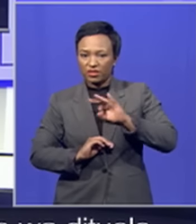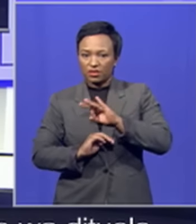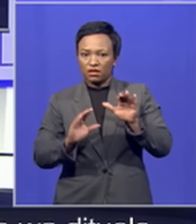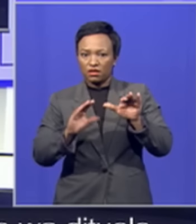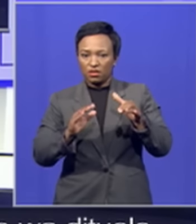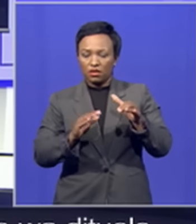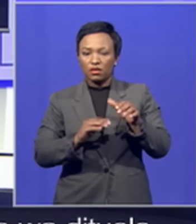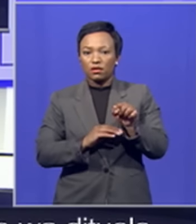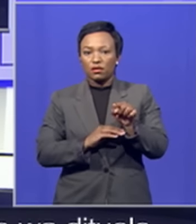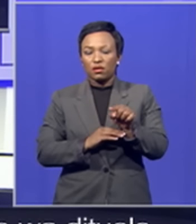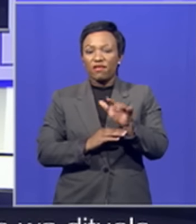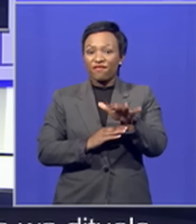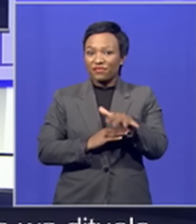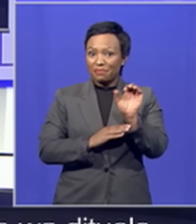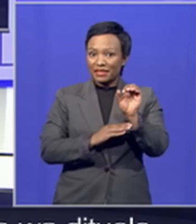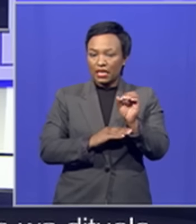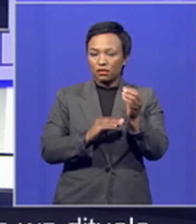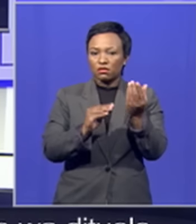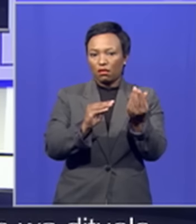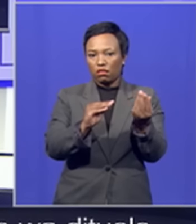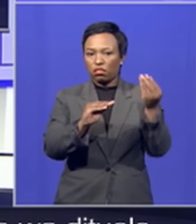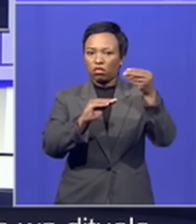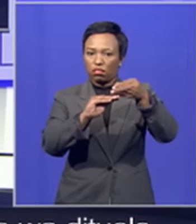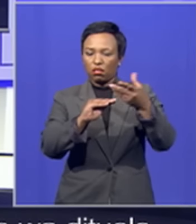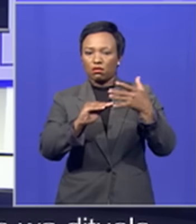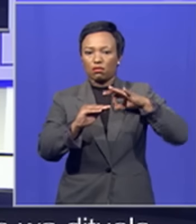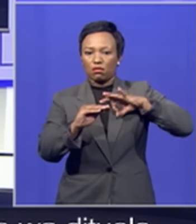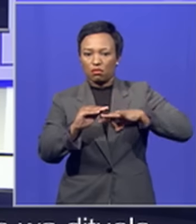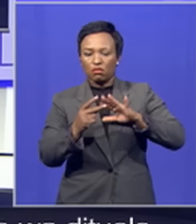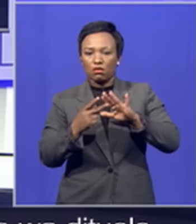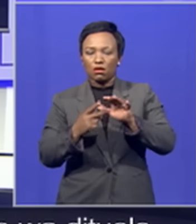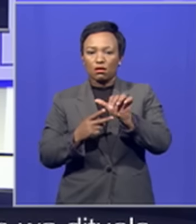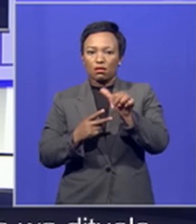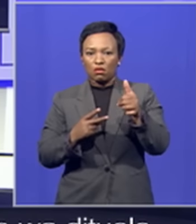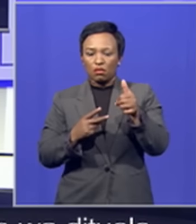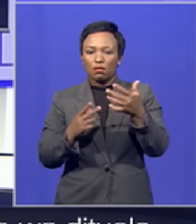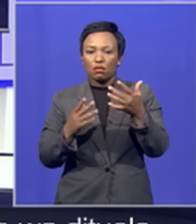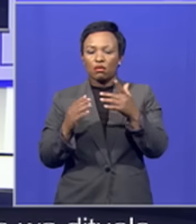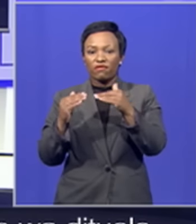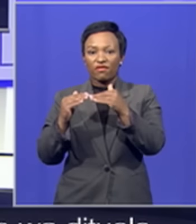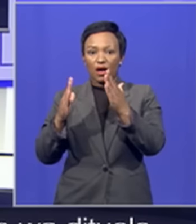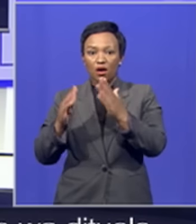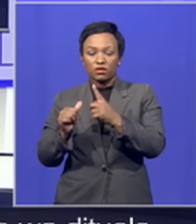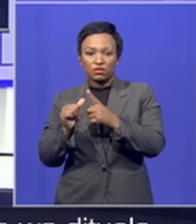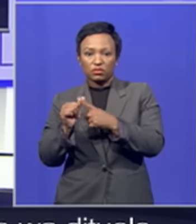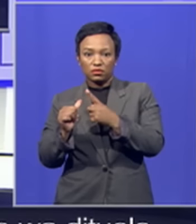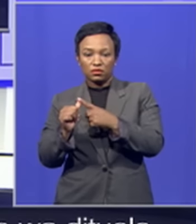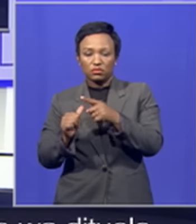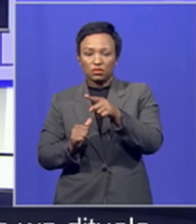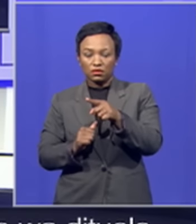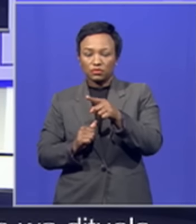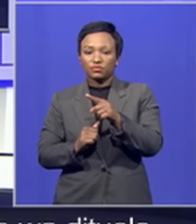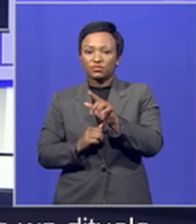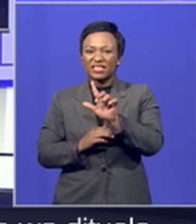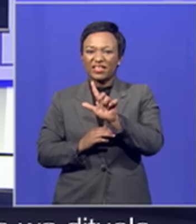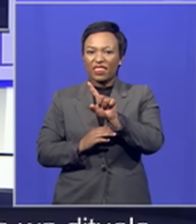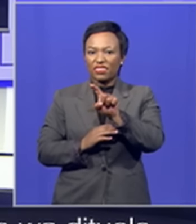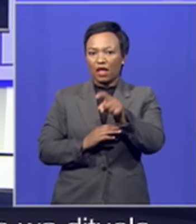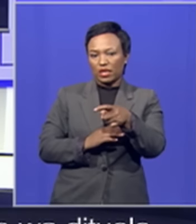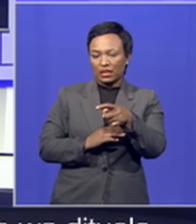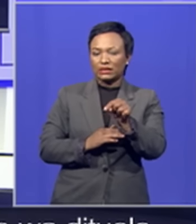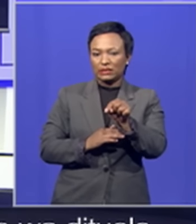le 15. Ditopo tse dingwe di akaretsa ditshiamelo tsa matlo tsa diranta di le 7,000 ka kgwedi le